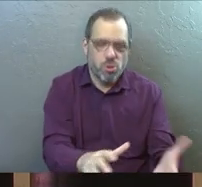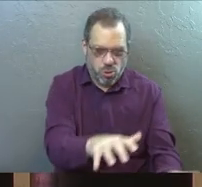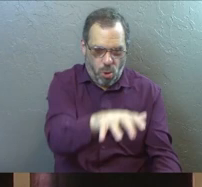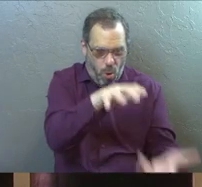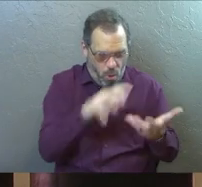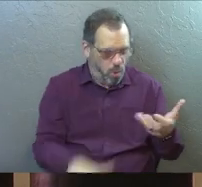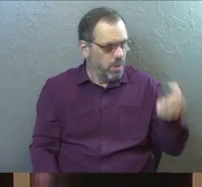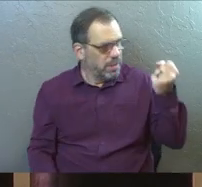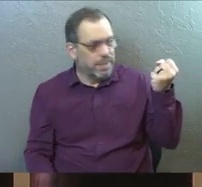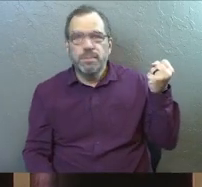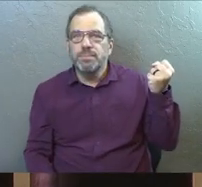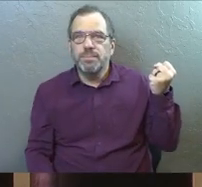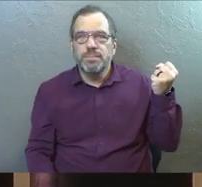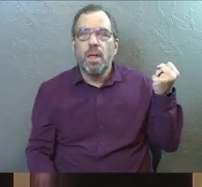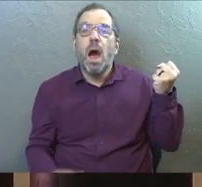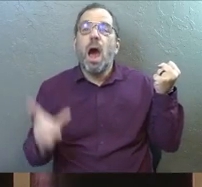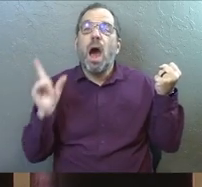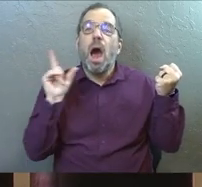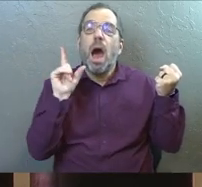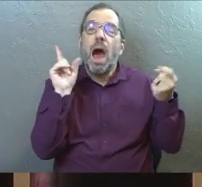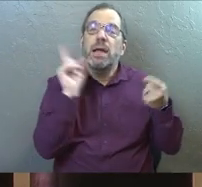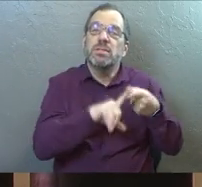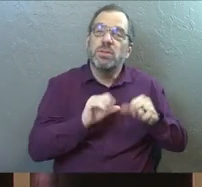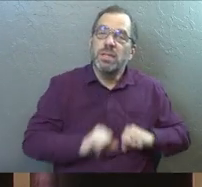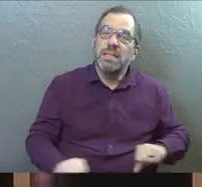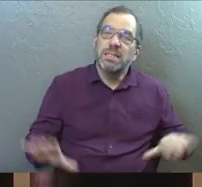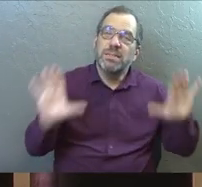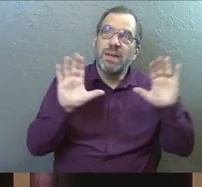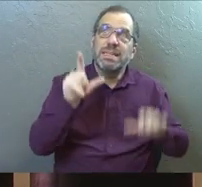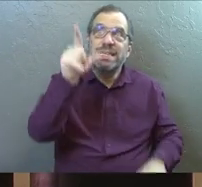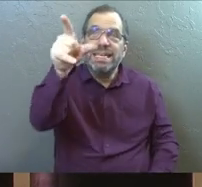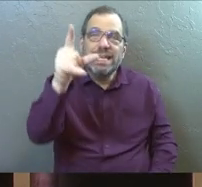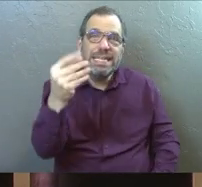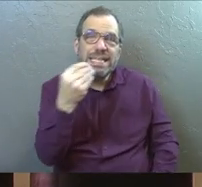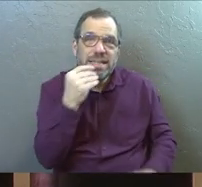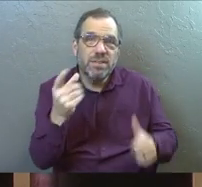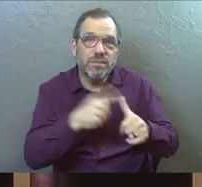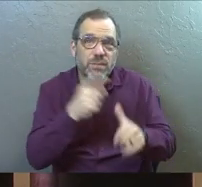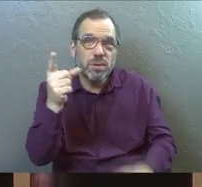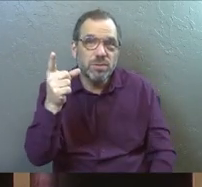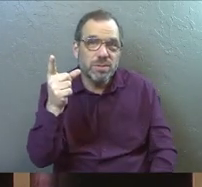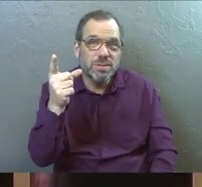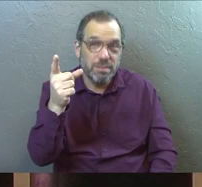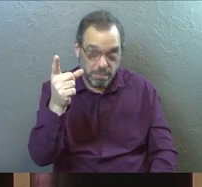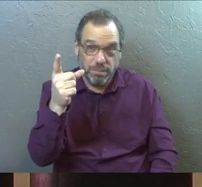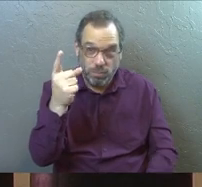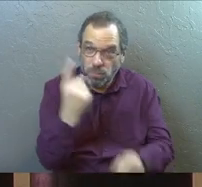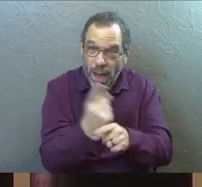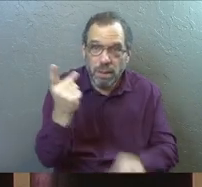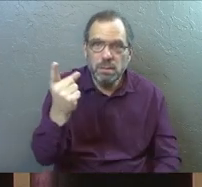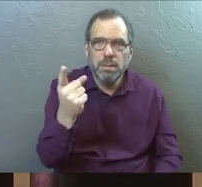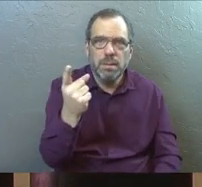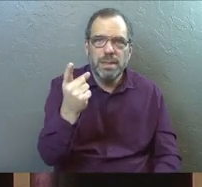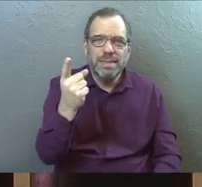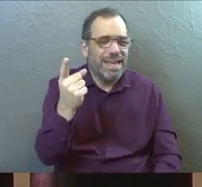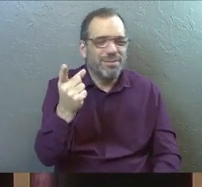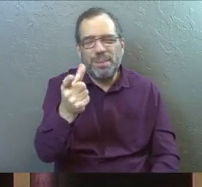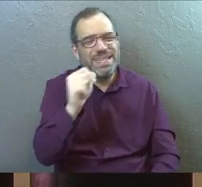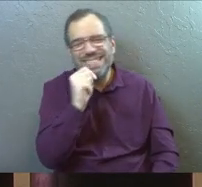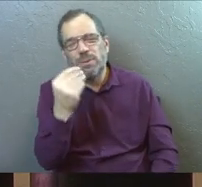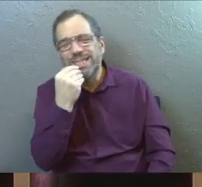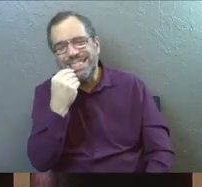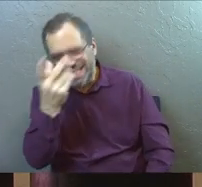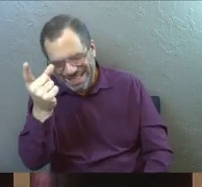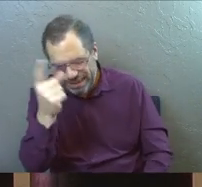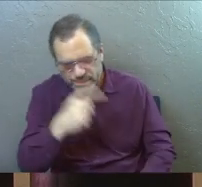all until the sacrifice is made. God eats first, yes? Right? And of course, he's not eating